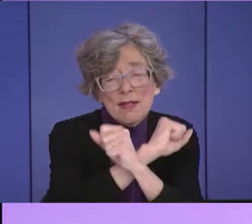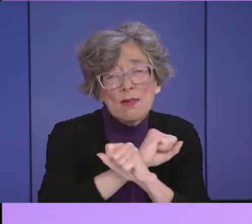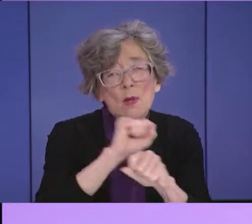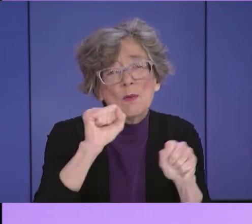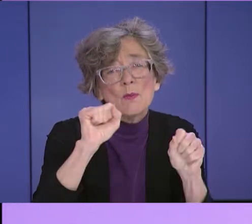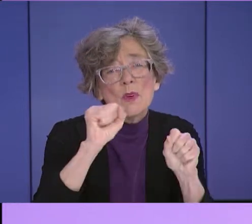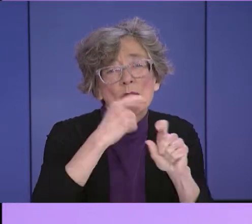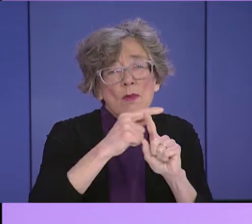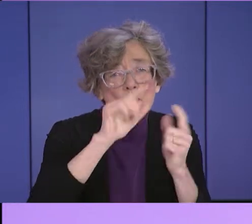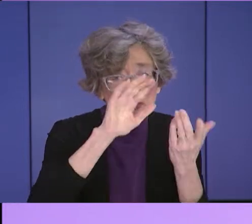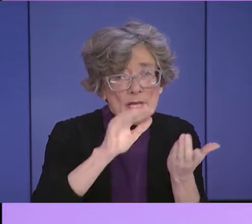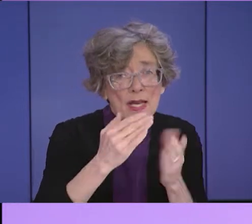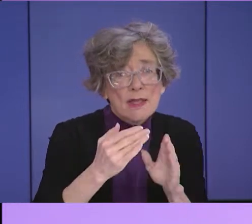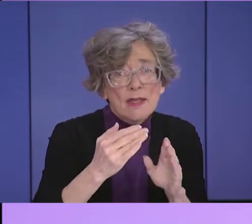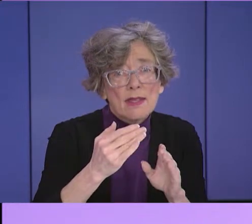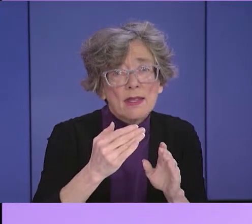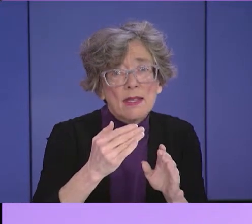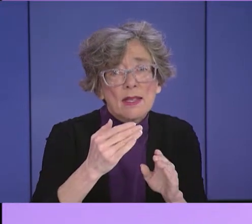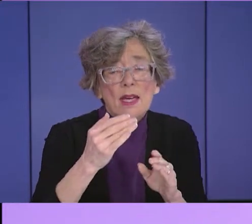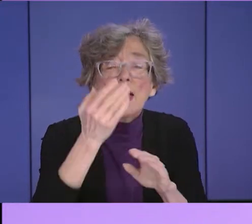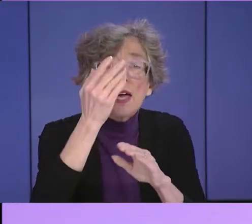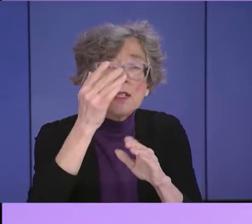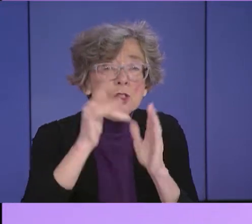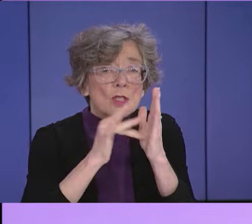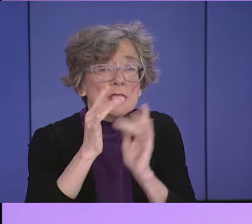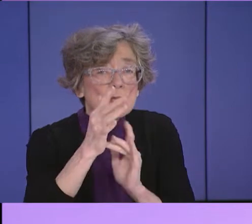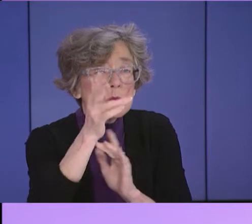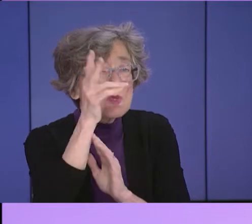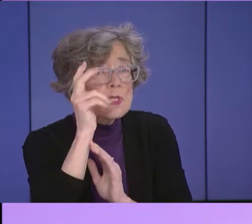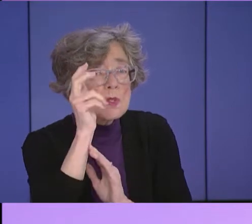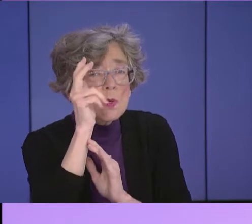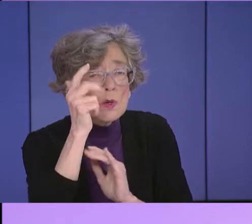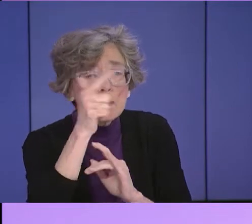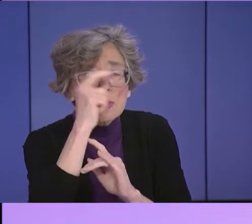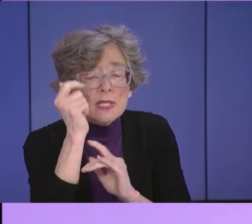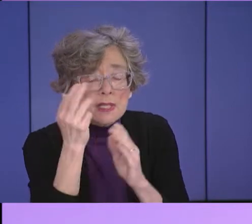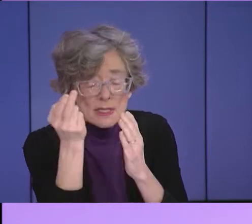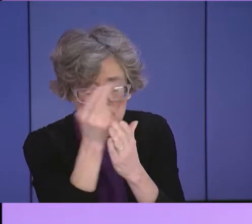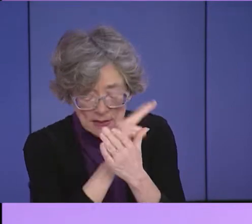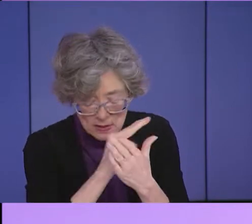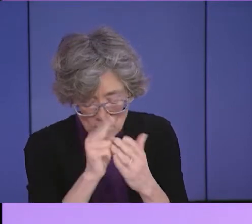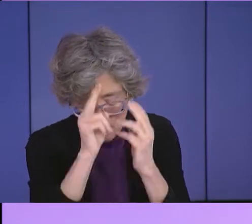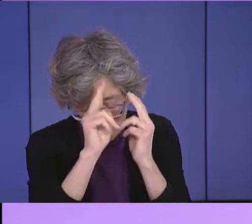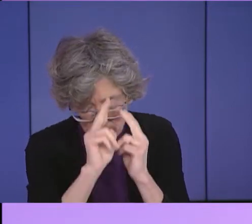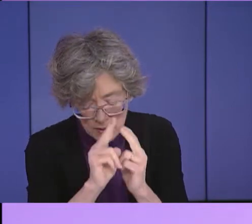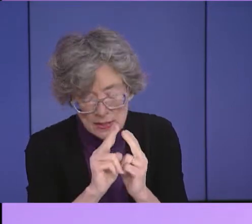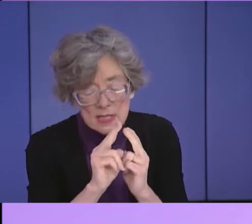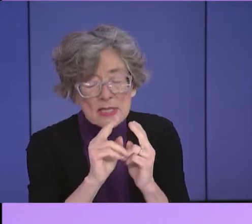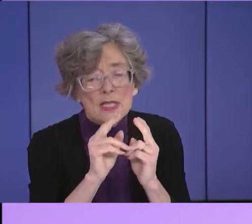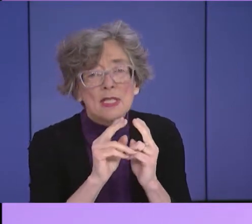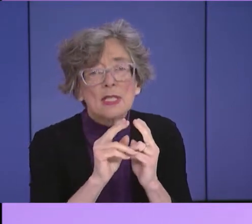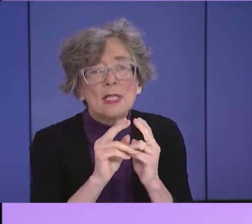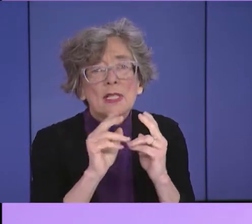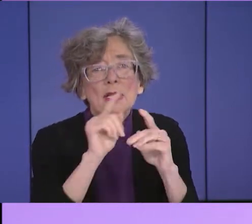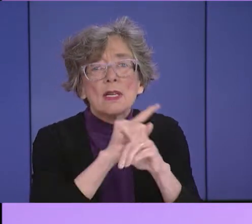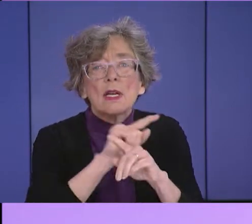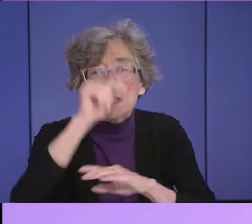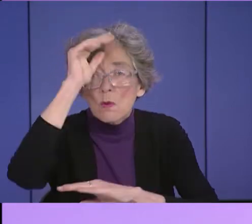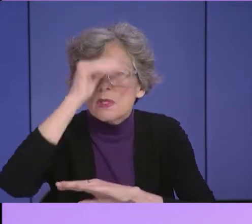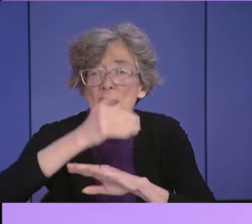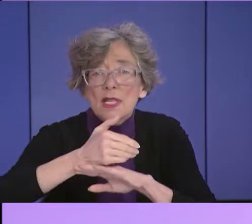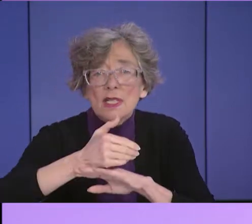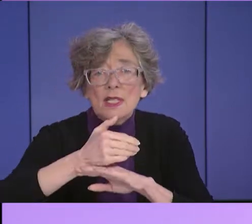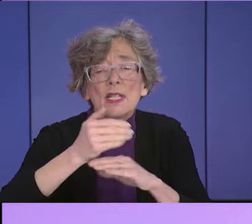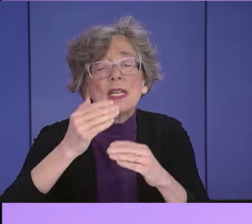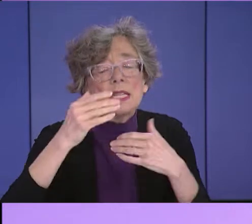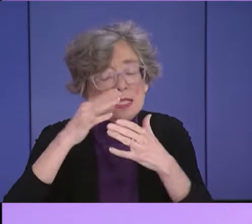save him from death. And he was heard because of his reverence. Son though he